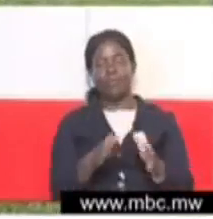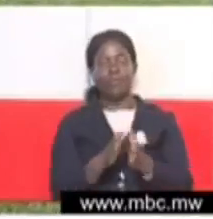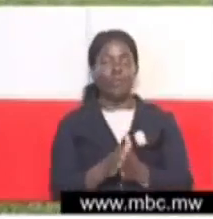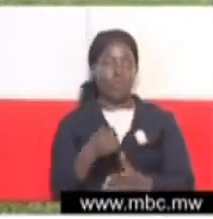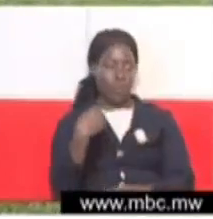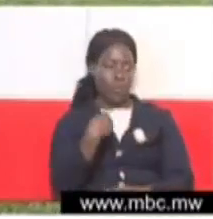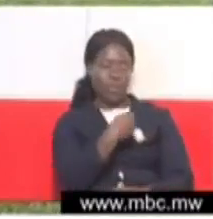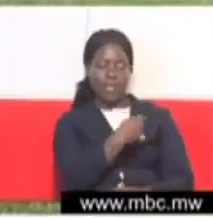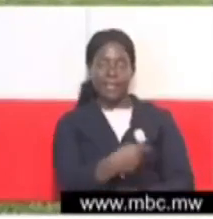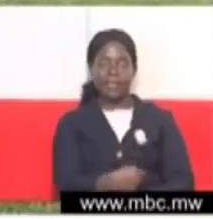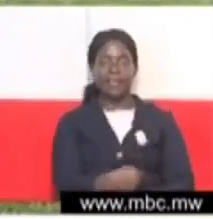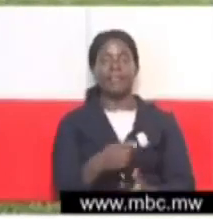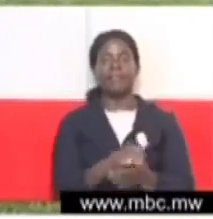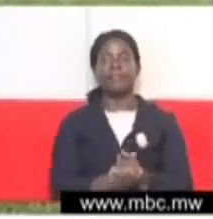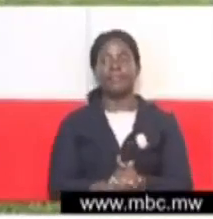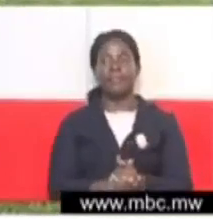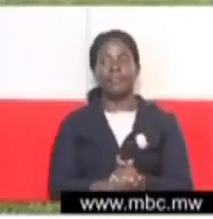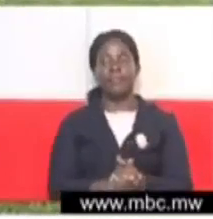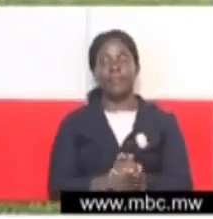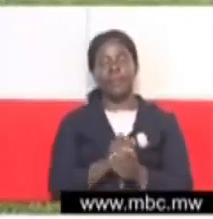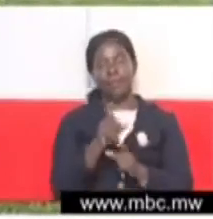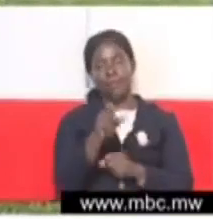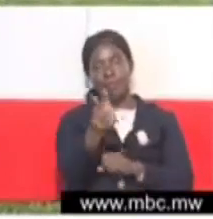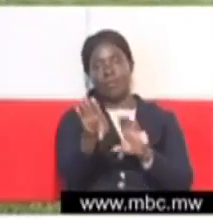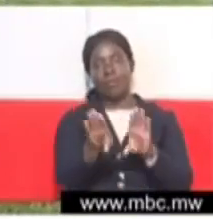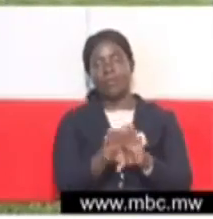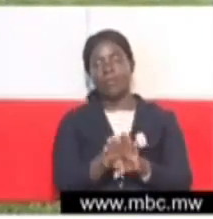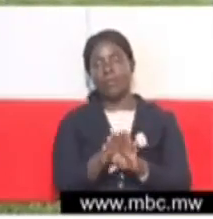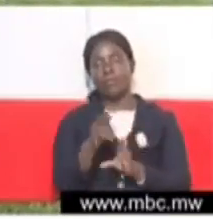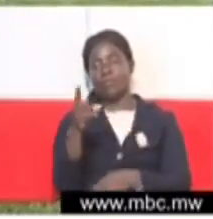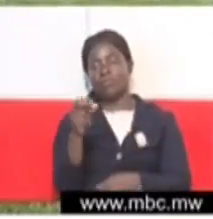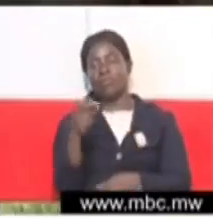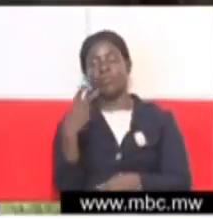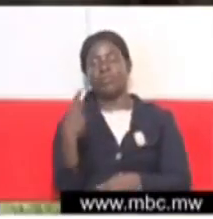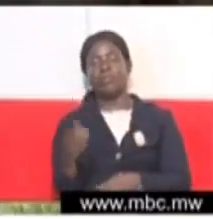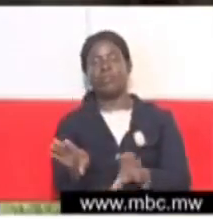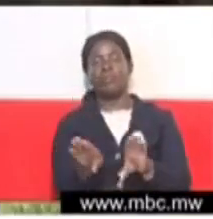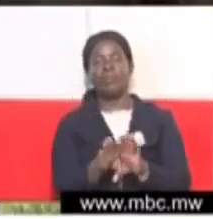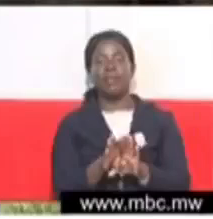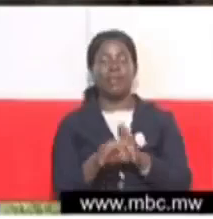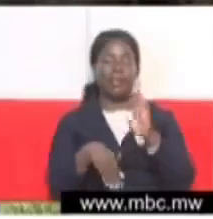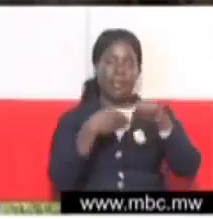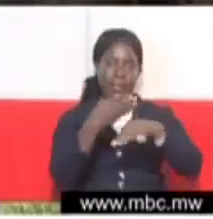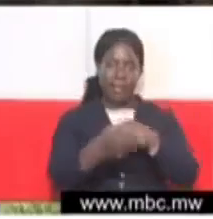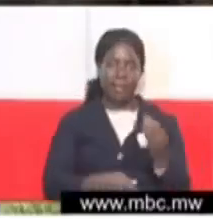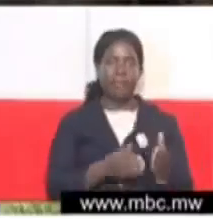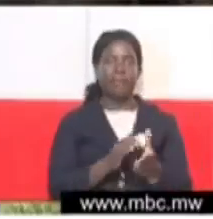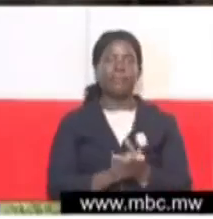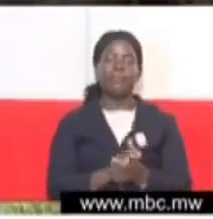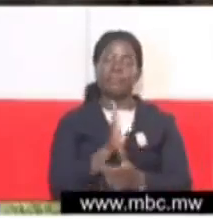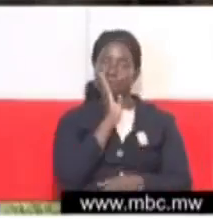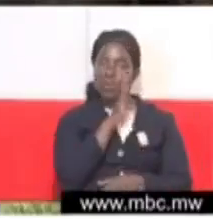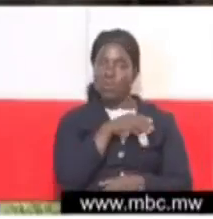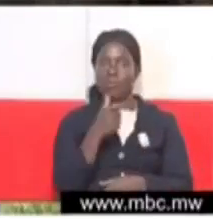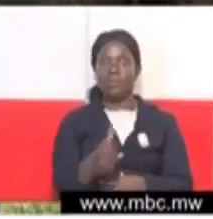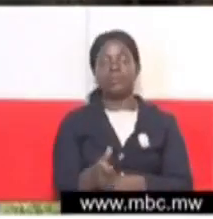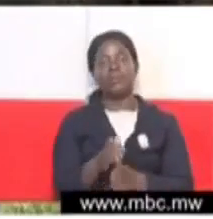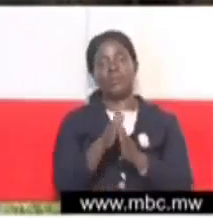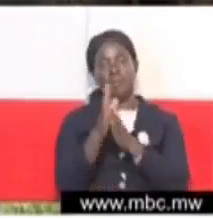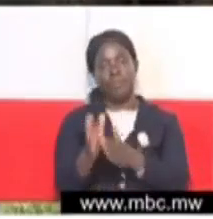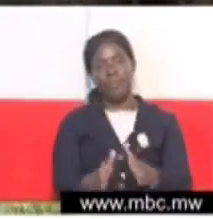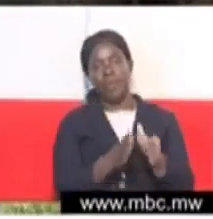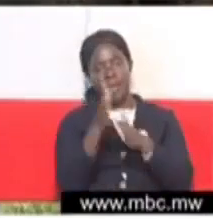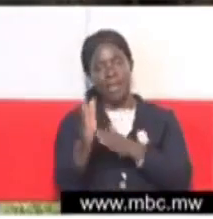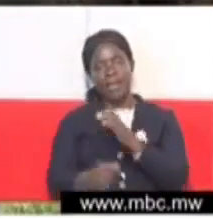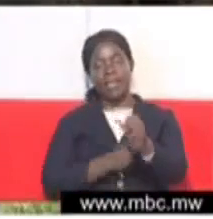People's Republic of China, follows the 2021 edition after the expiry of the three-year plans laid